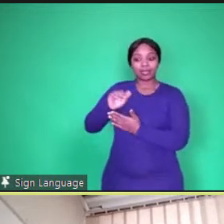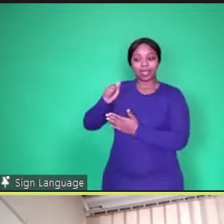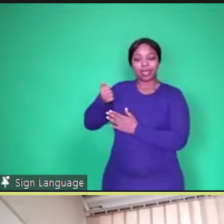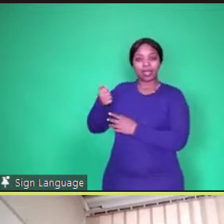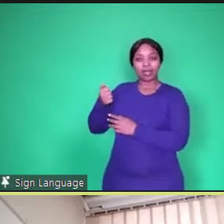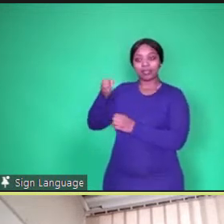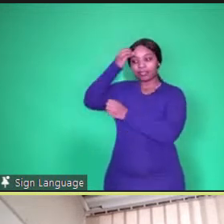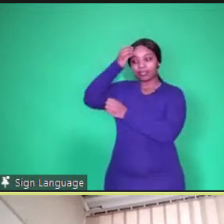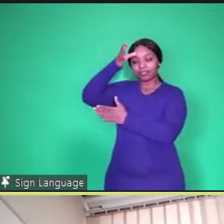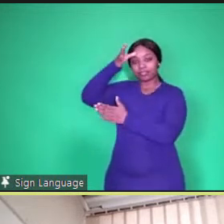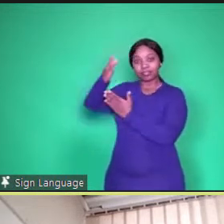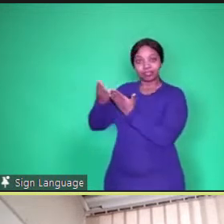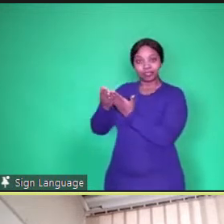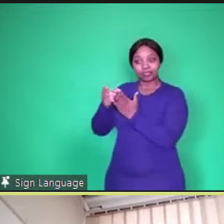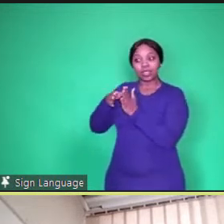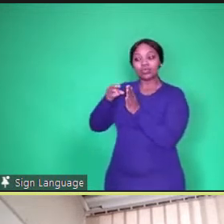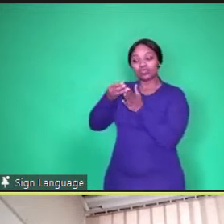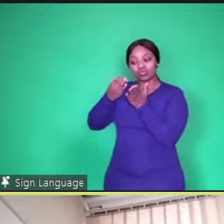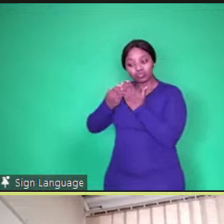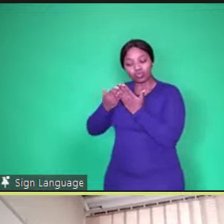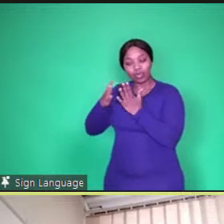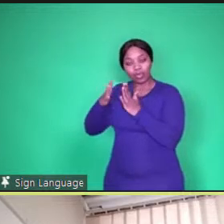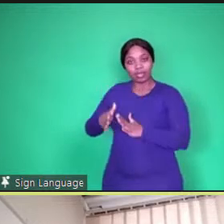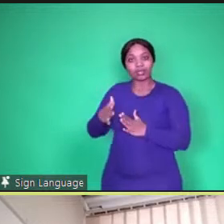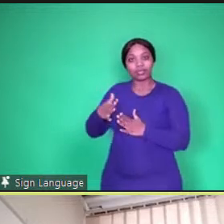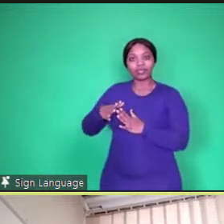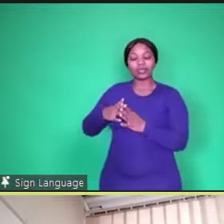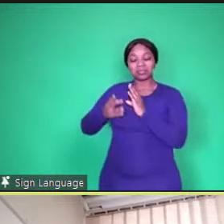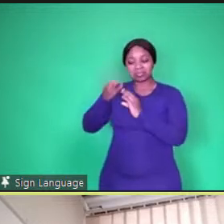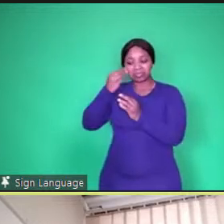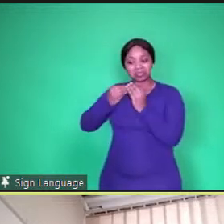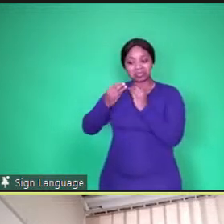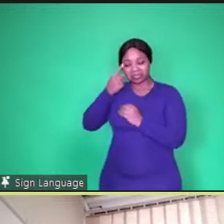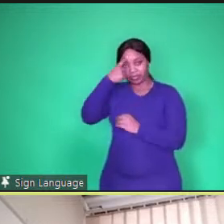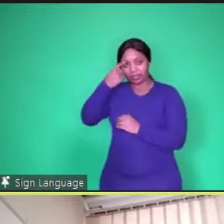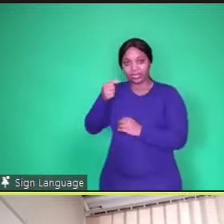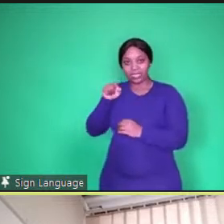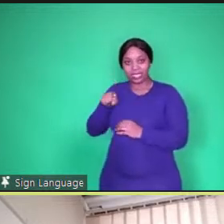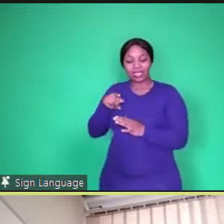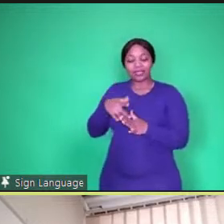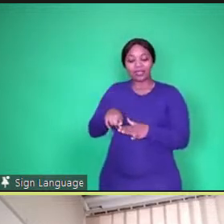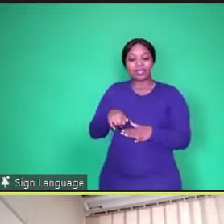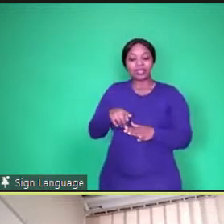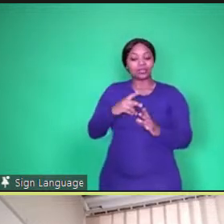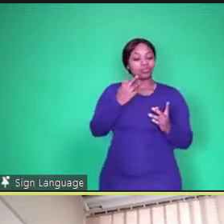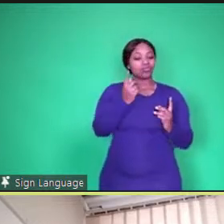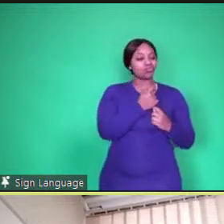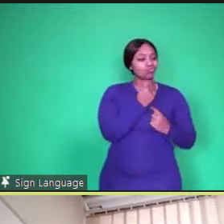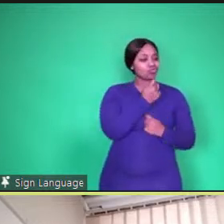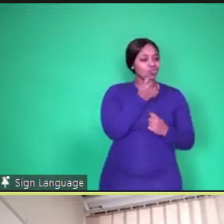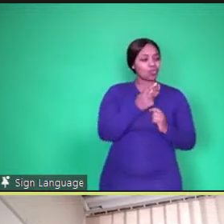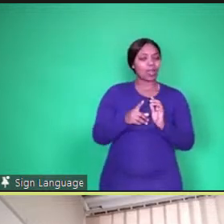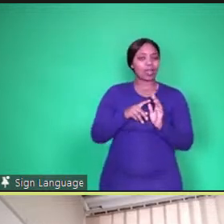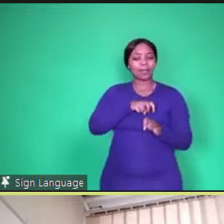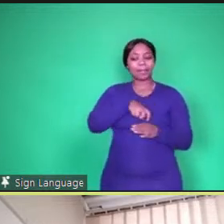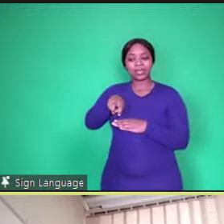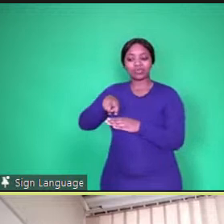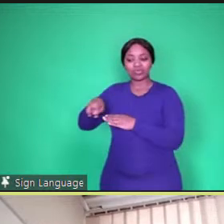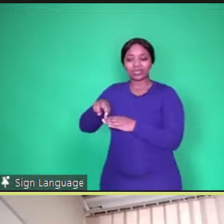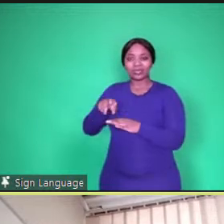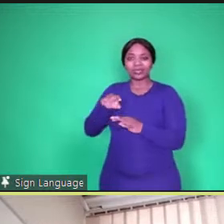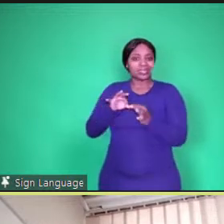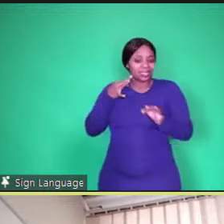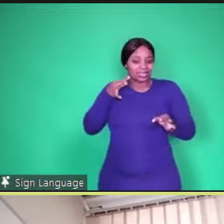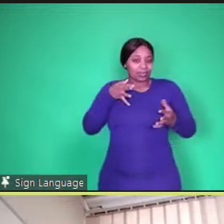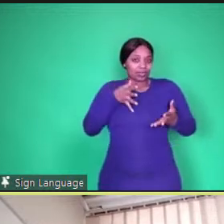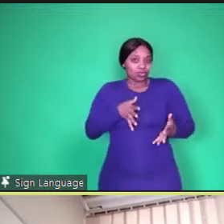migration, rural migration is not as simple as that. I'm happy that the opening note or remark